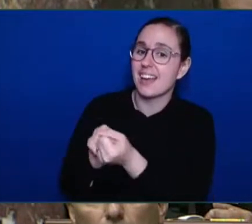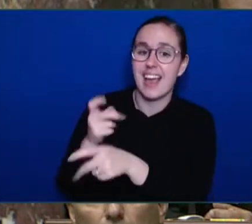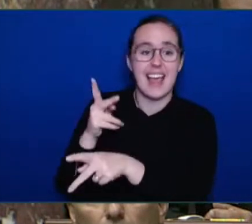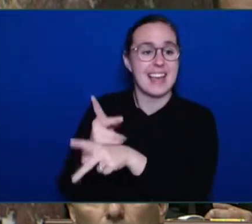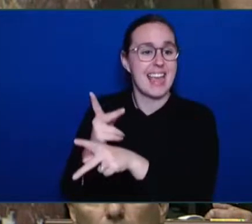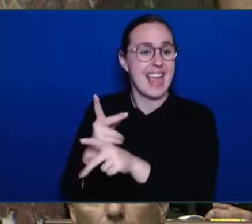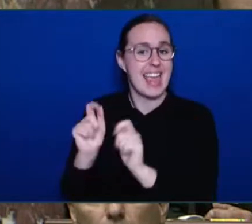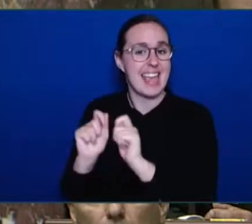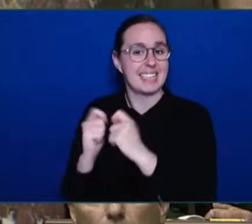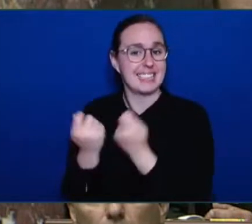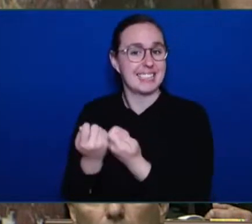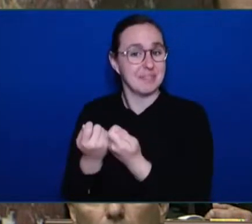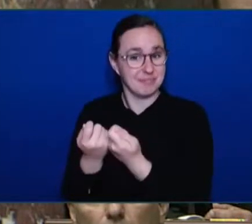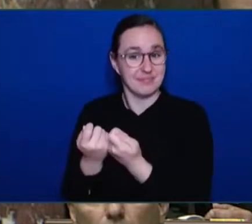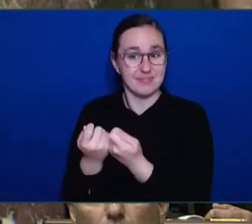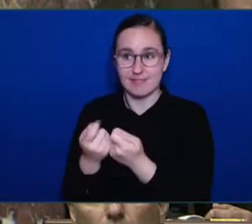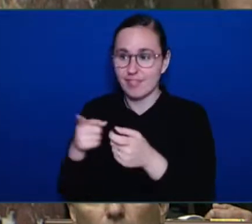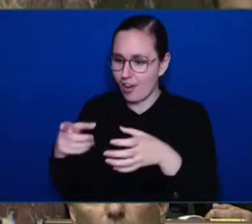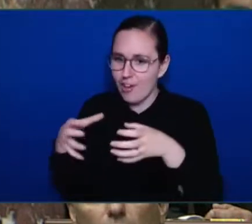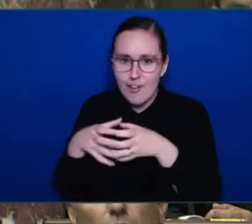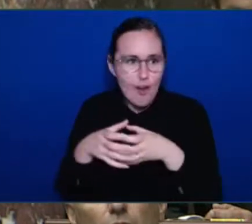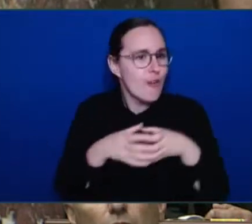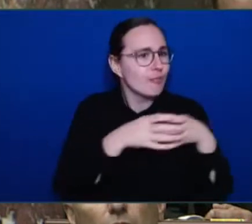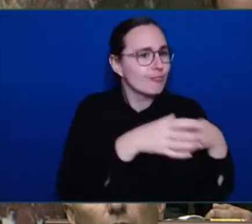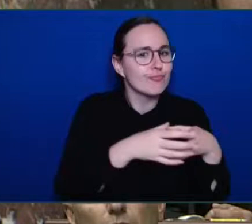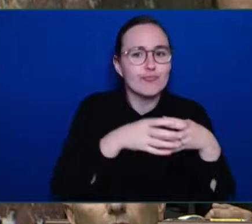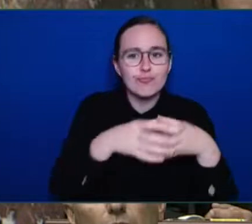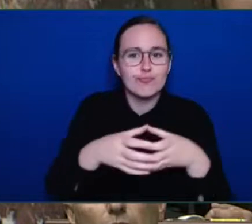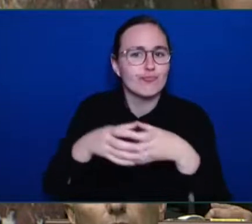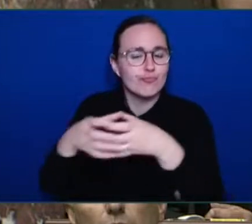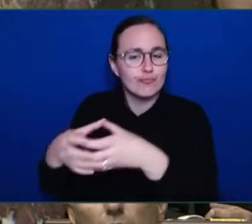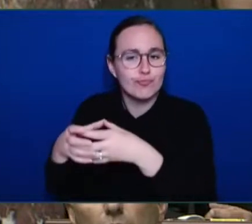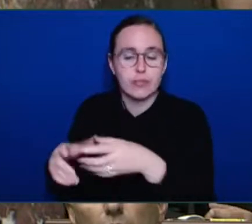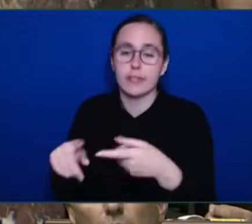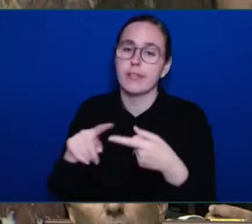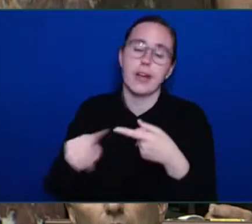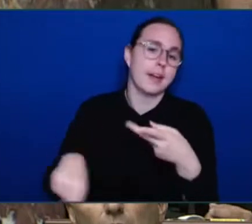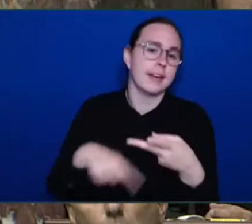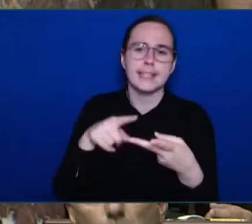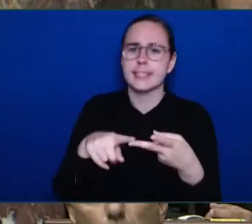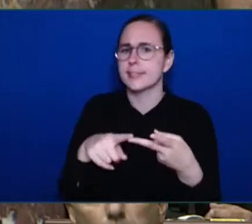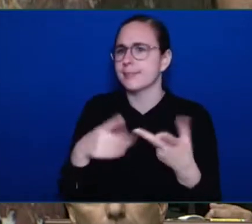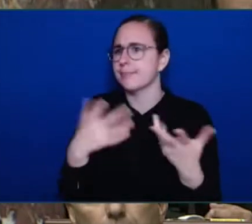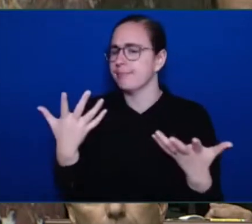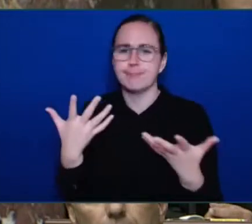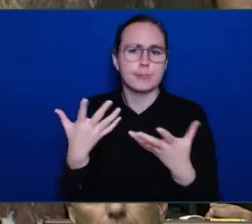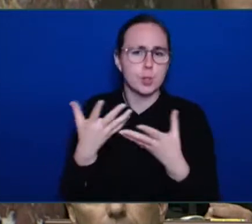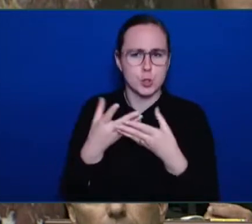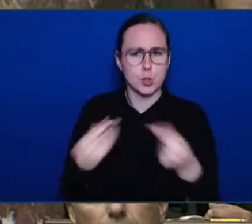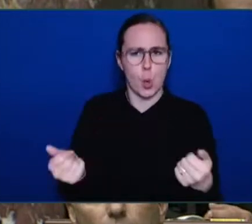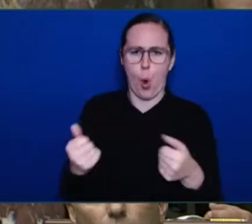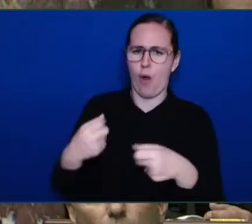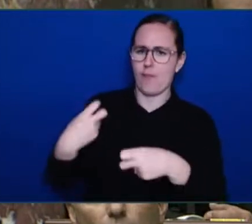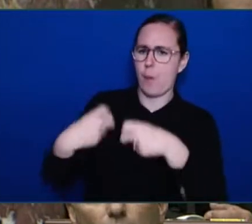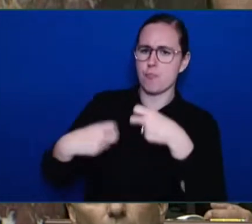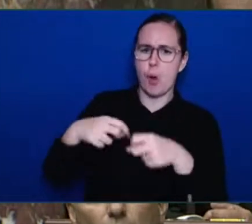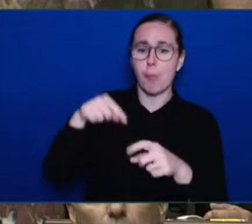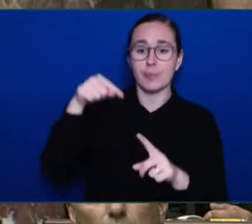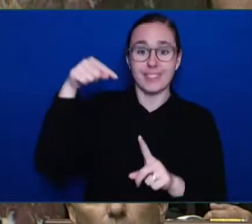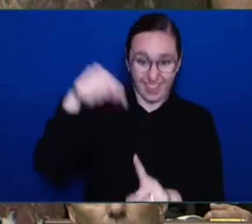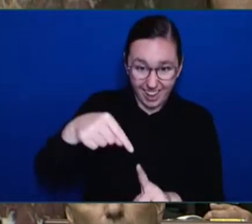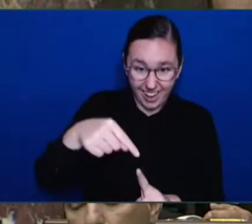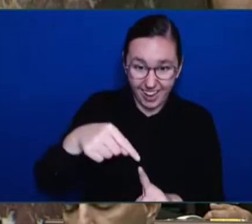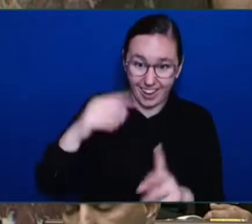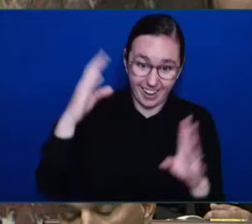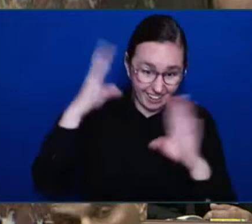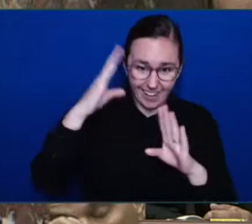complex care, housing to provide a higher level of care for people who need it, community transition teams. There are so many things, Mr.